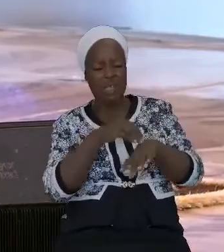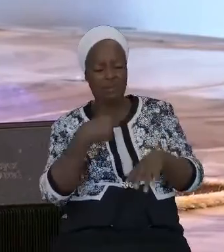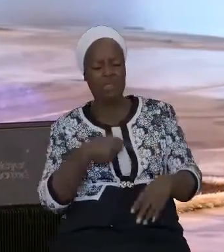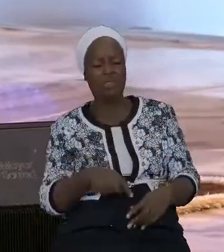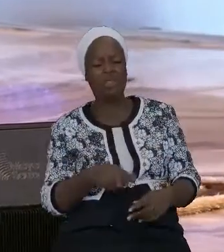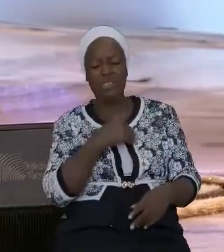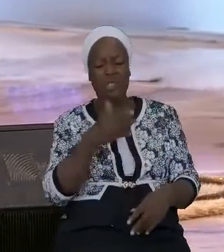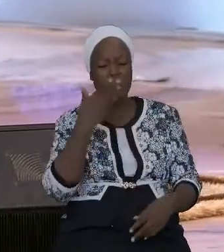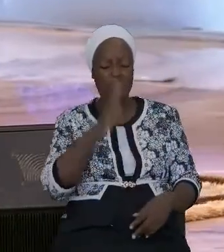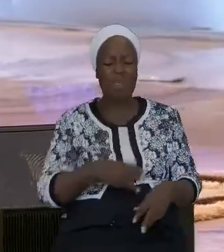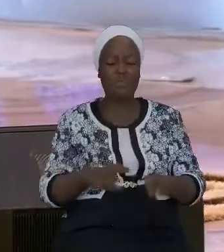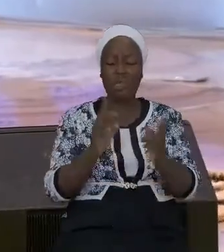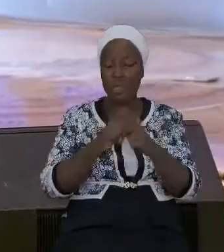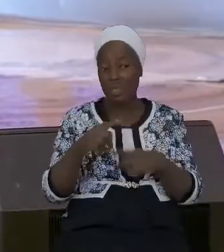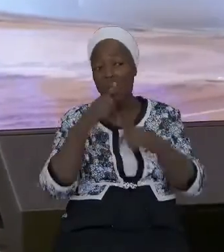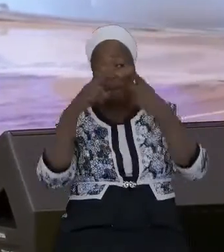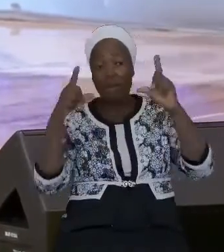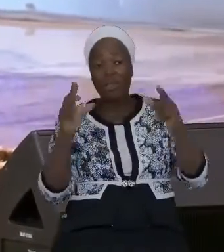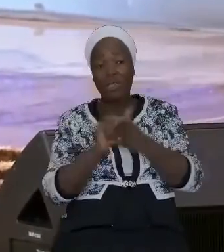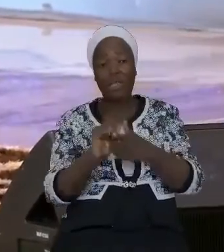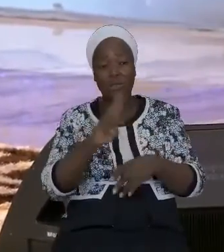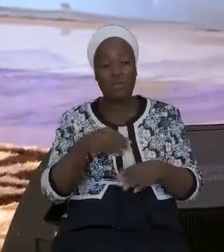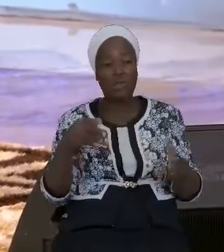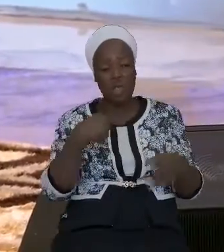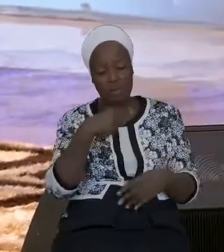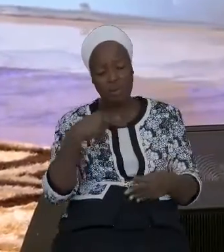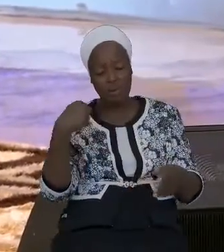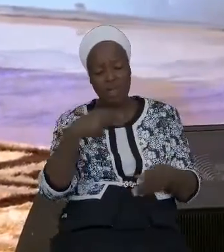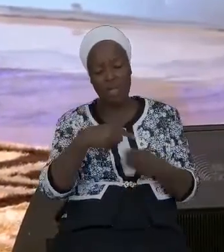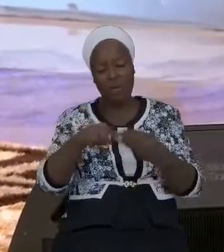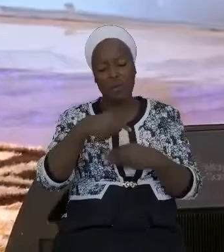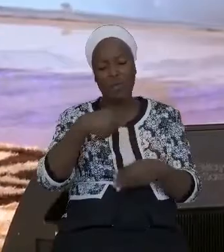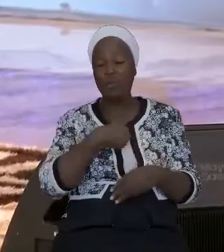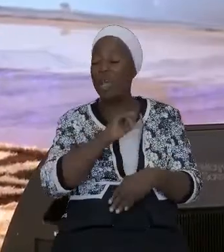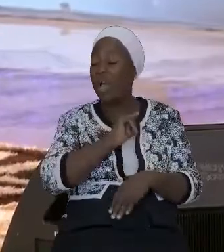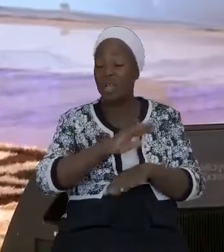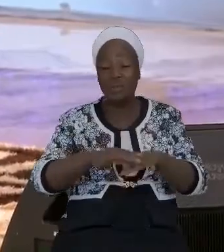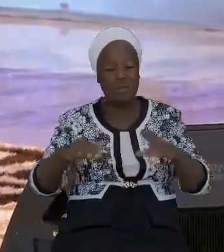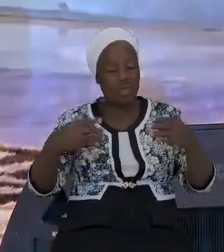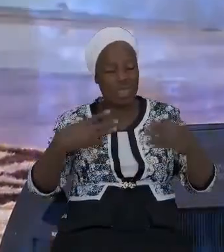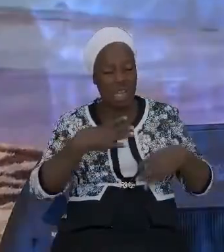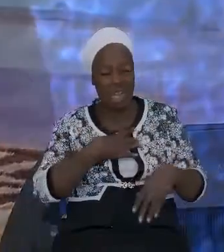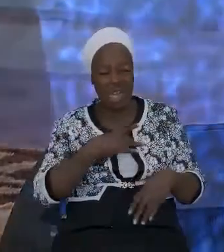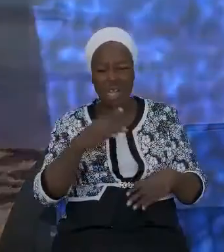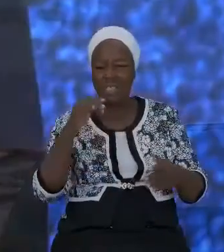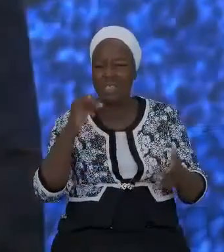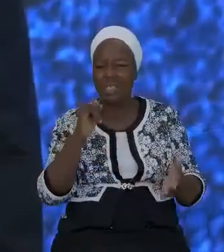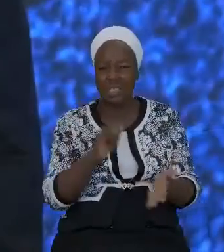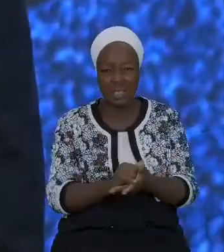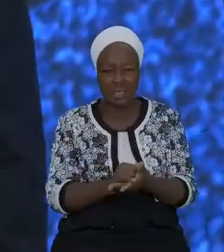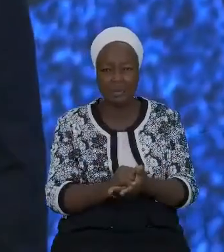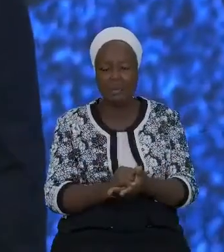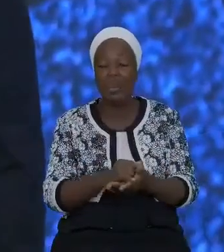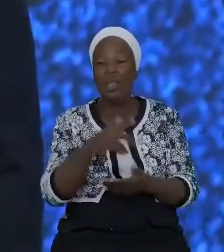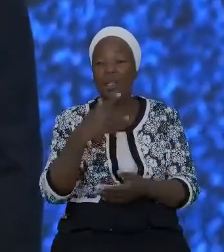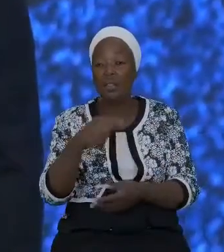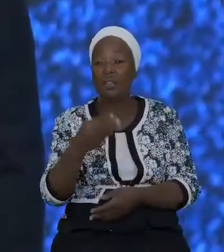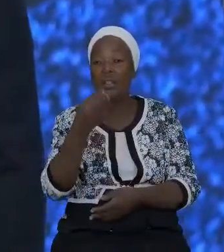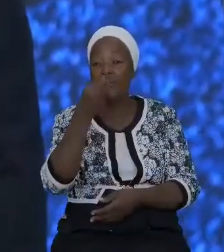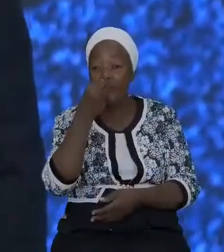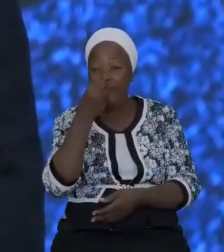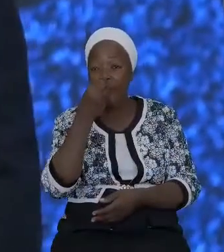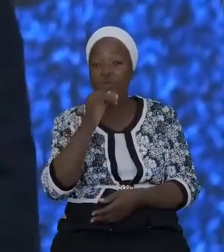particular way. And the language they use about me, I don't like that. The food